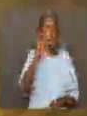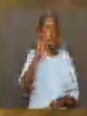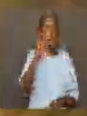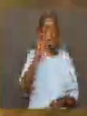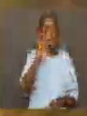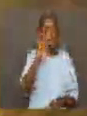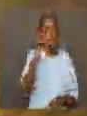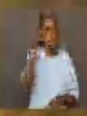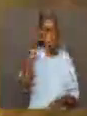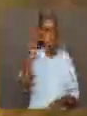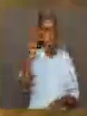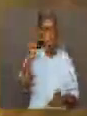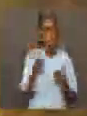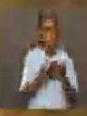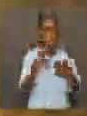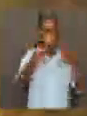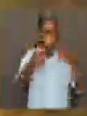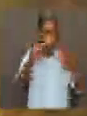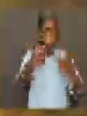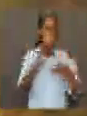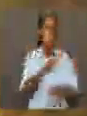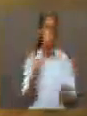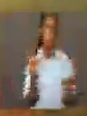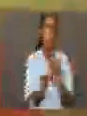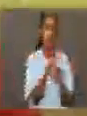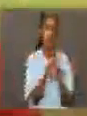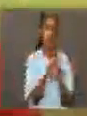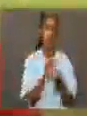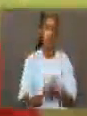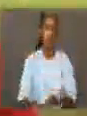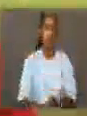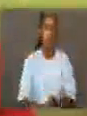such as relations and functions.